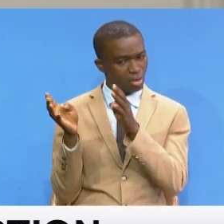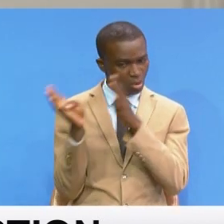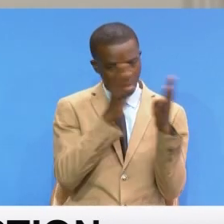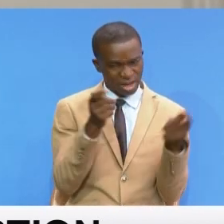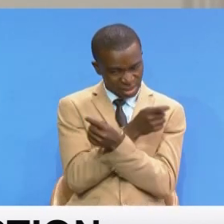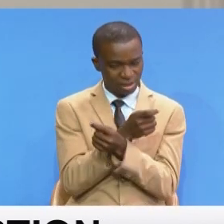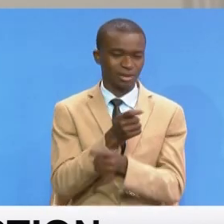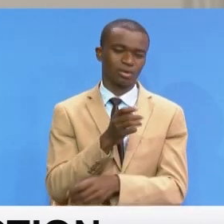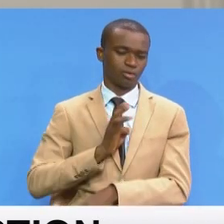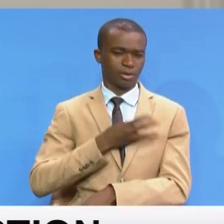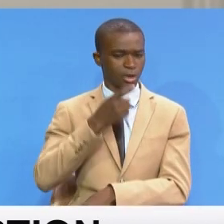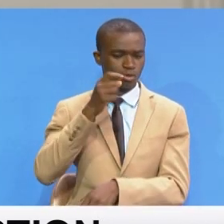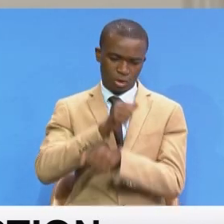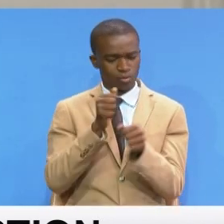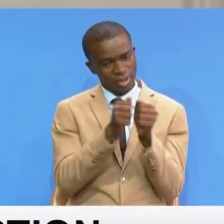problem.